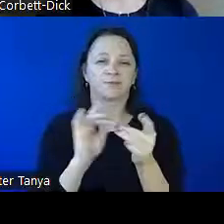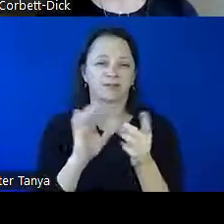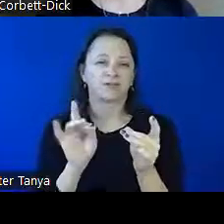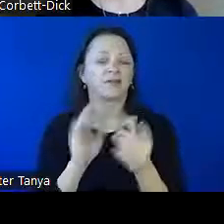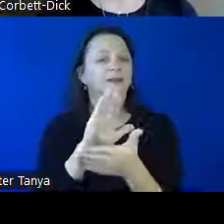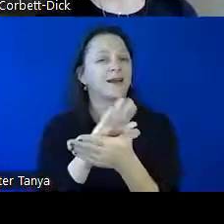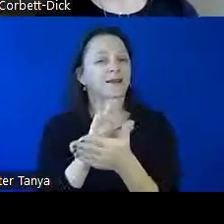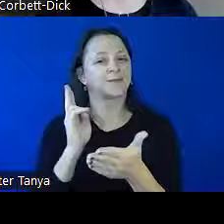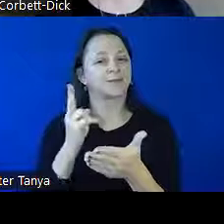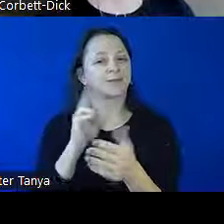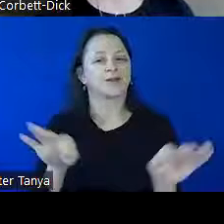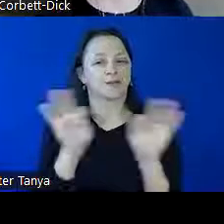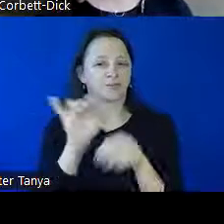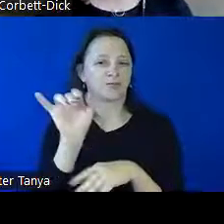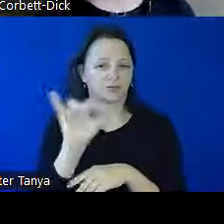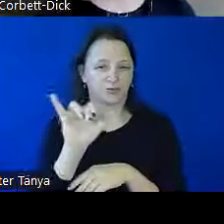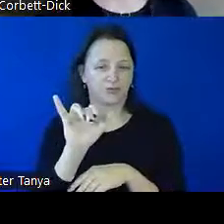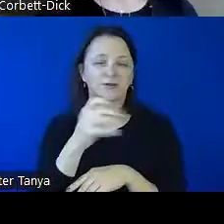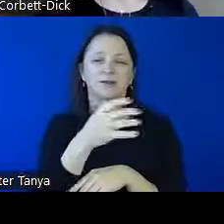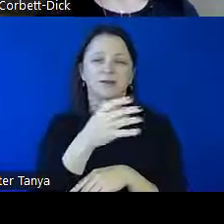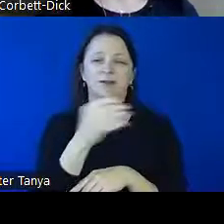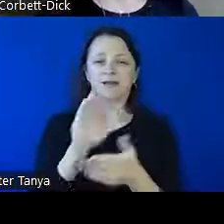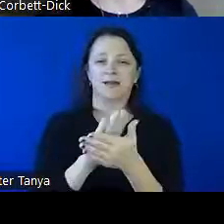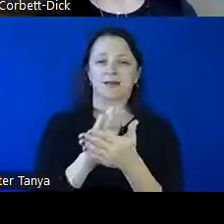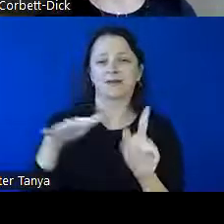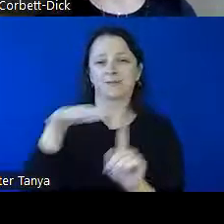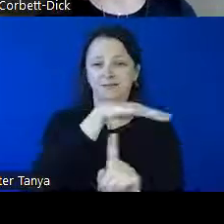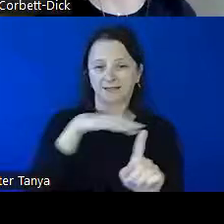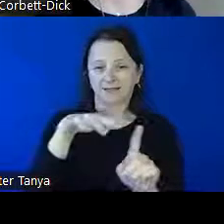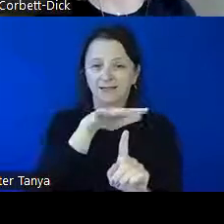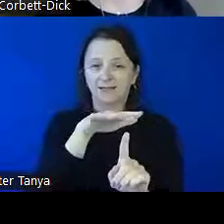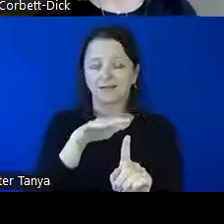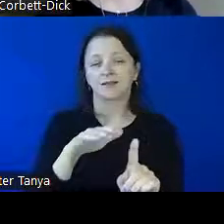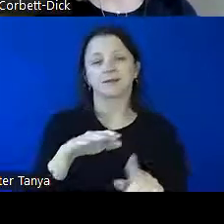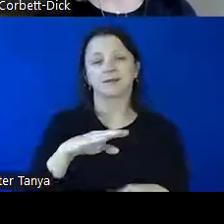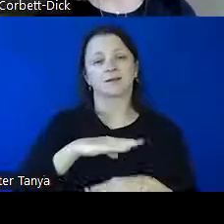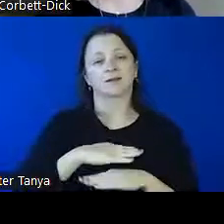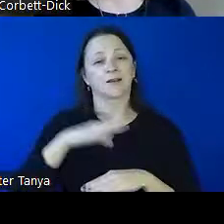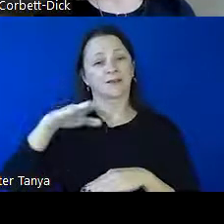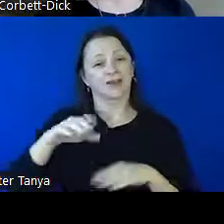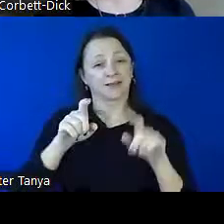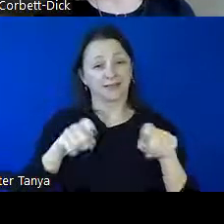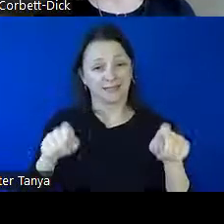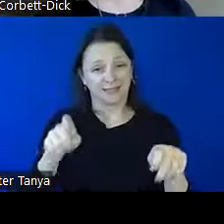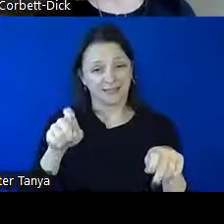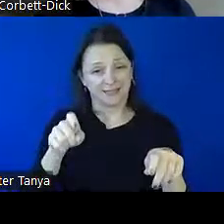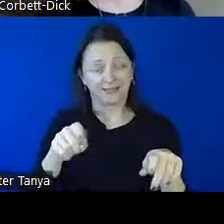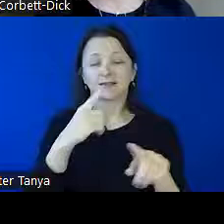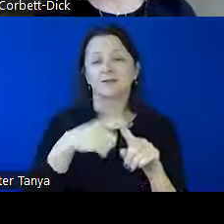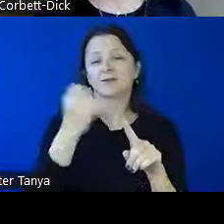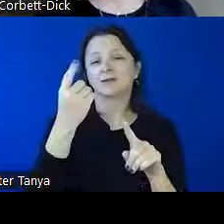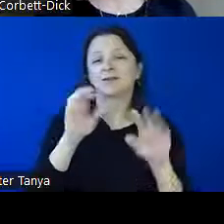academic history and the academic setting in meeting the child's needs. And also understanding about the